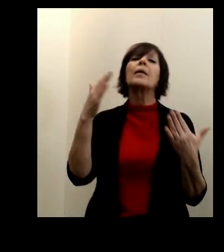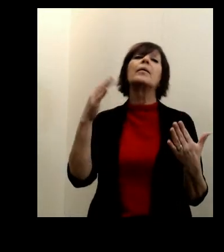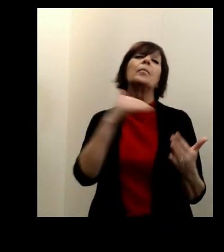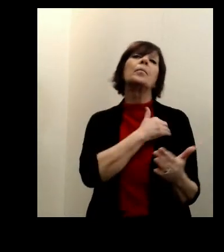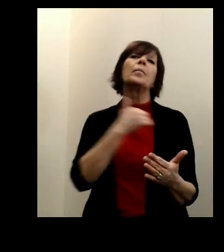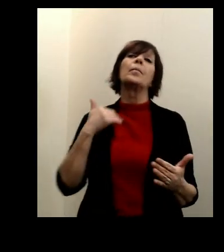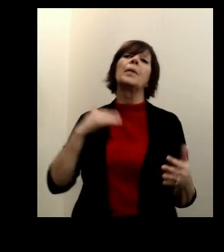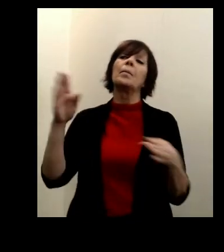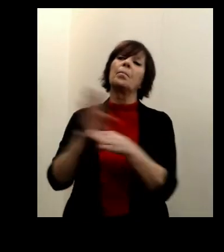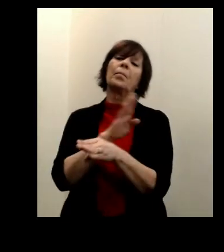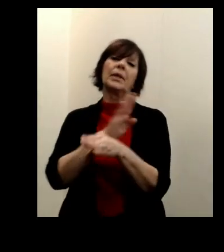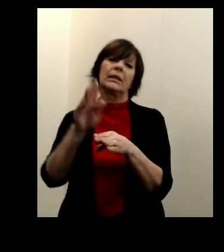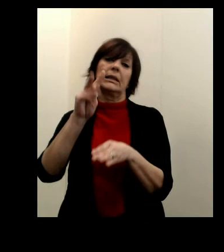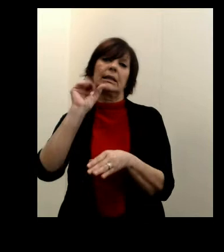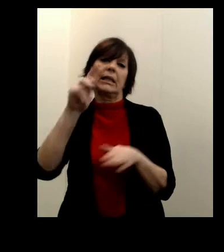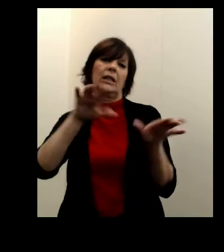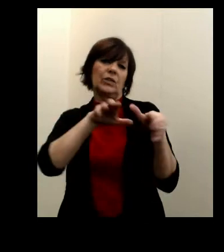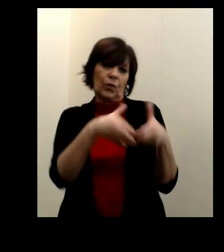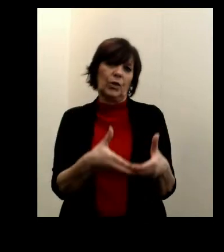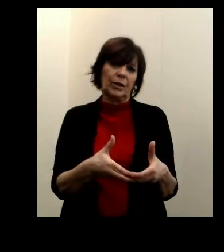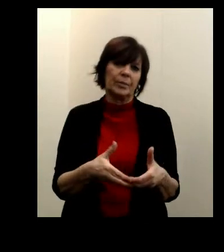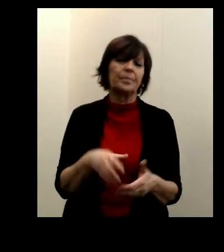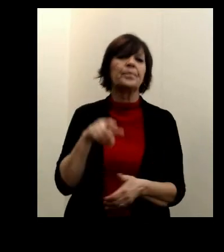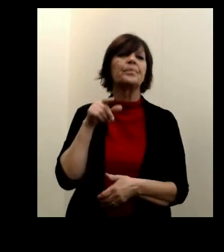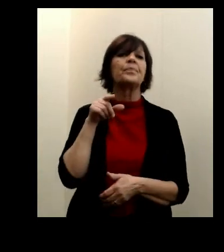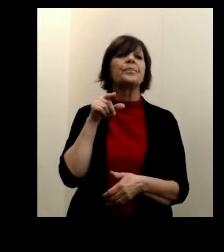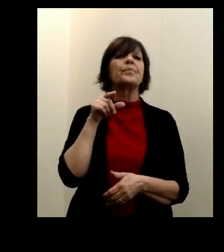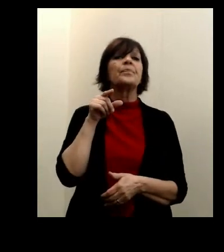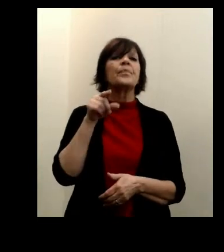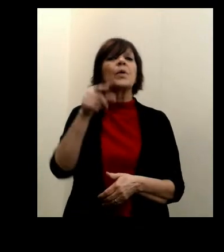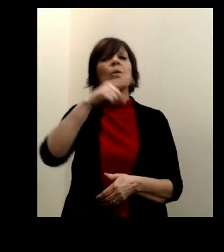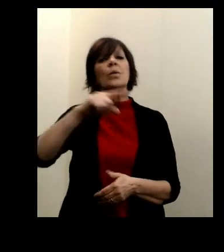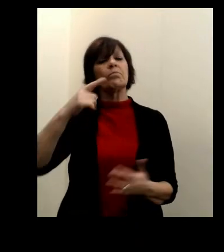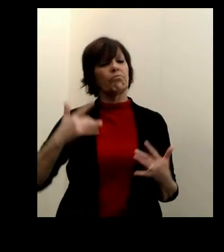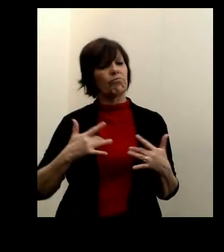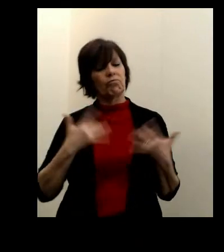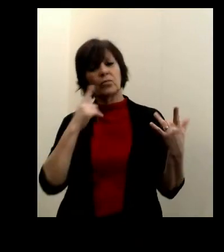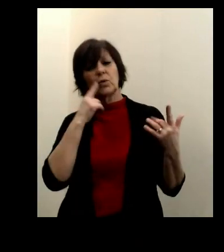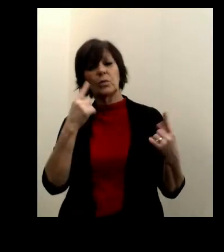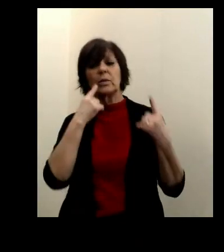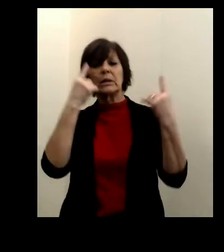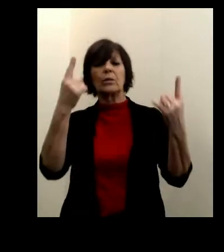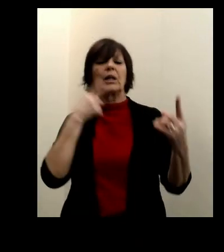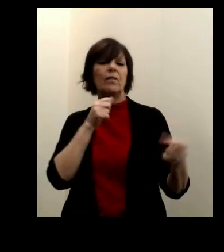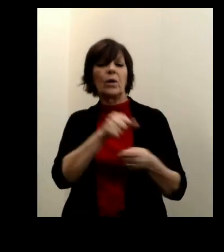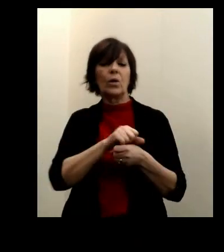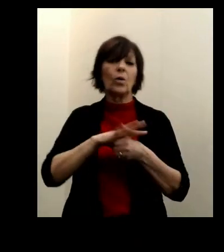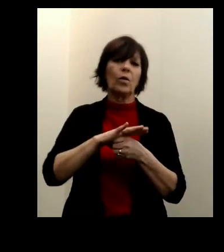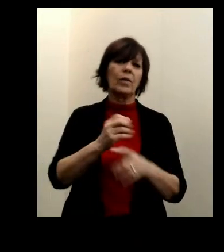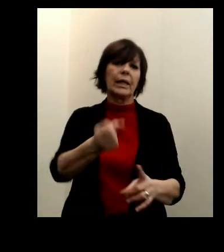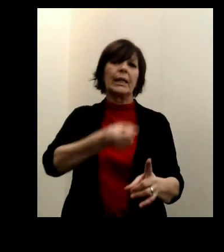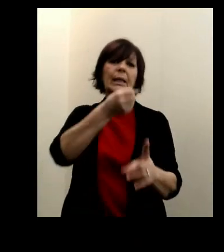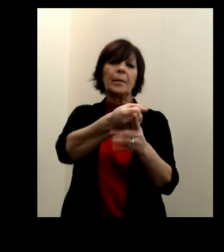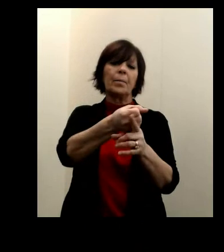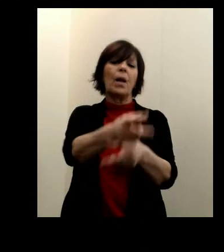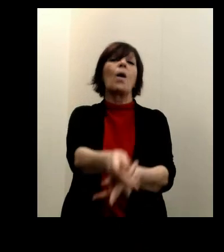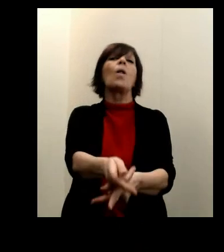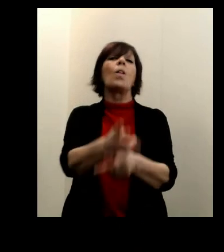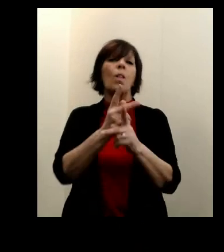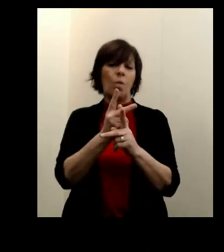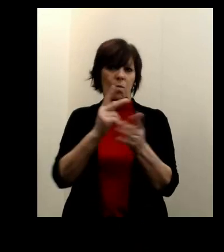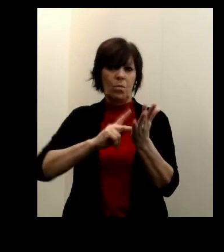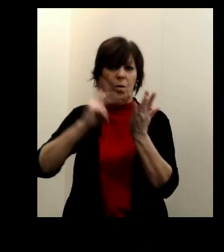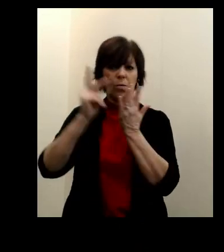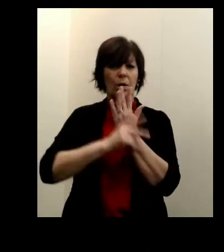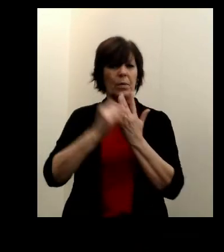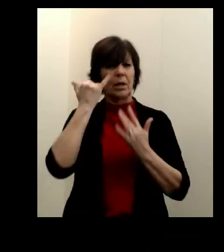for the work that they've done. The Erie County Industrial Development Agency is pleased to announce that we have a COVID impact loan program. If your business has been